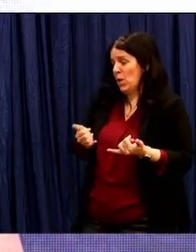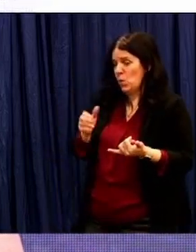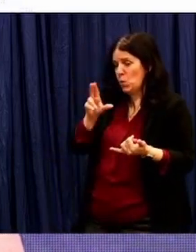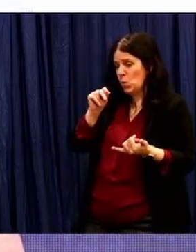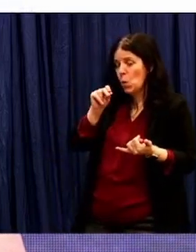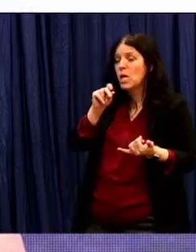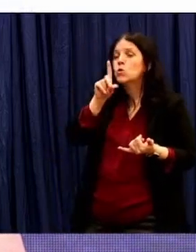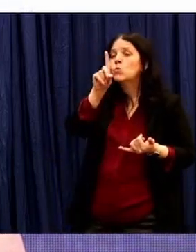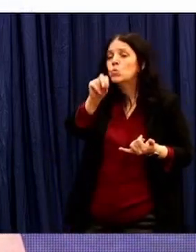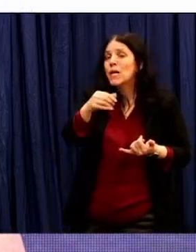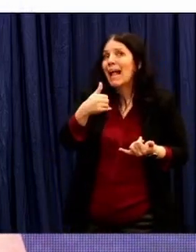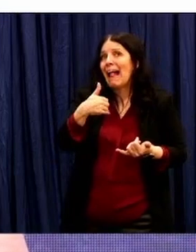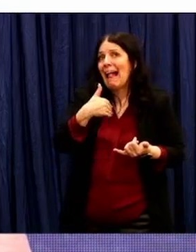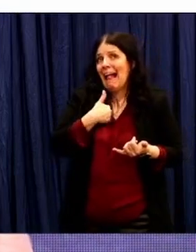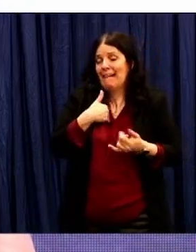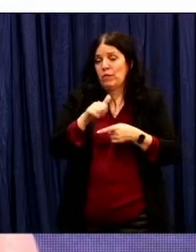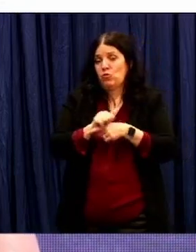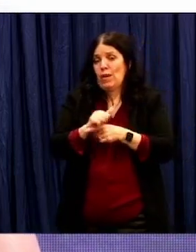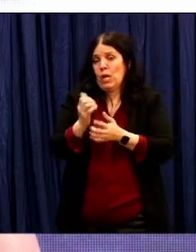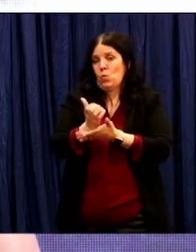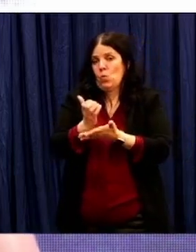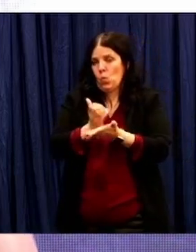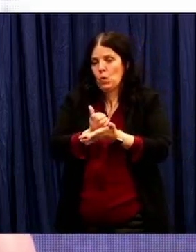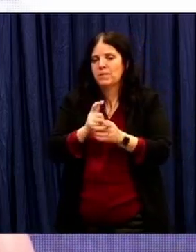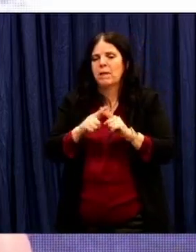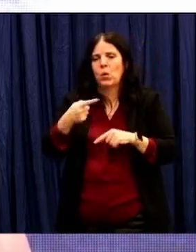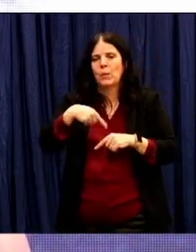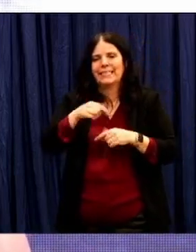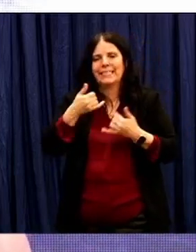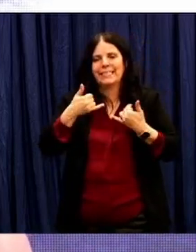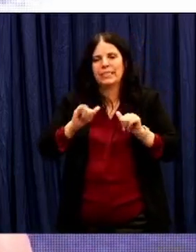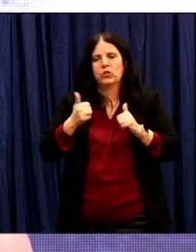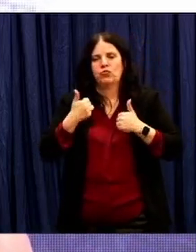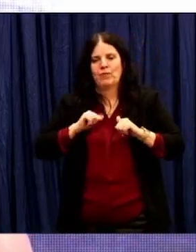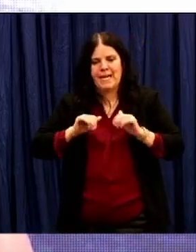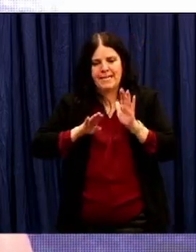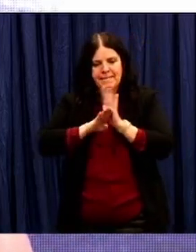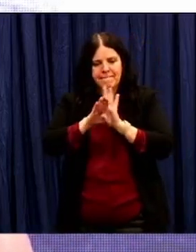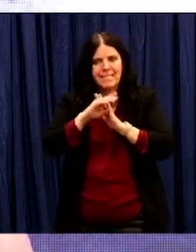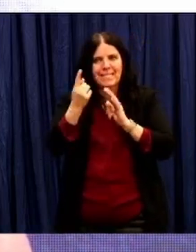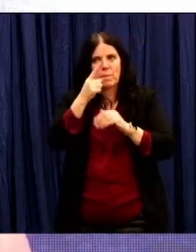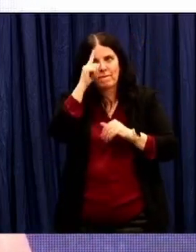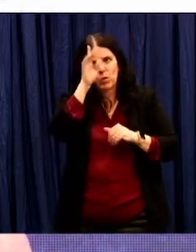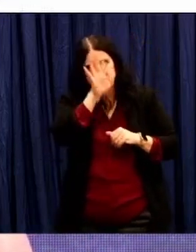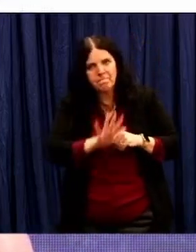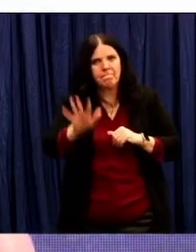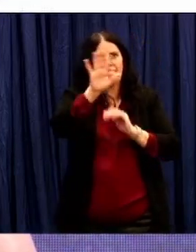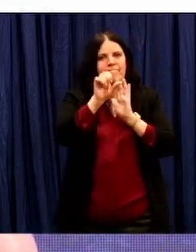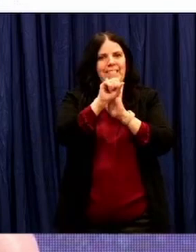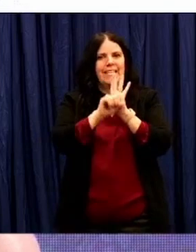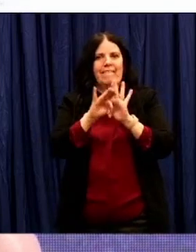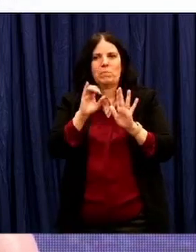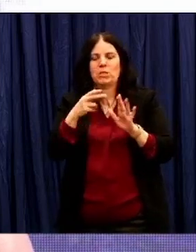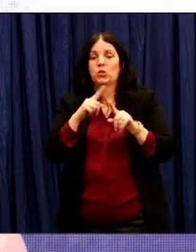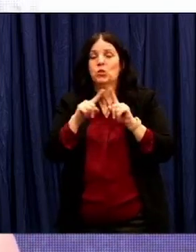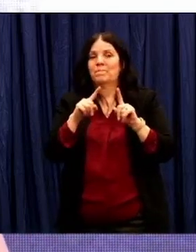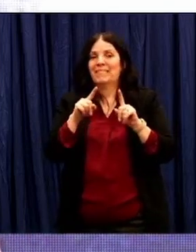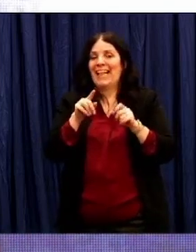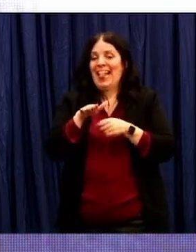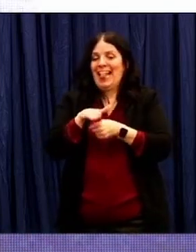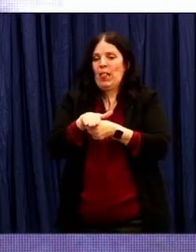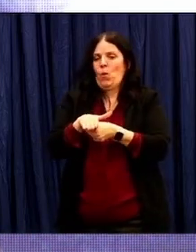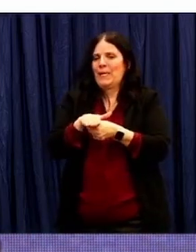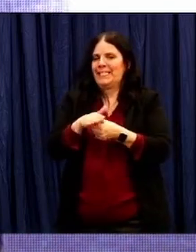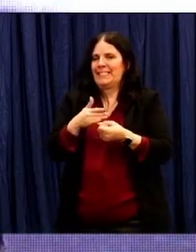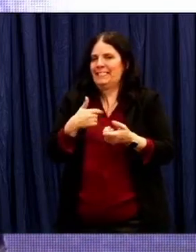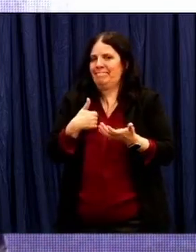available out there. However, we're still trying to work on funding at a state level, so I'm not too familiar with what is available at the local entities